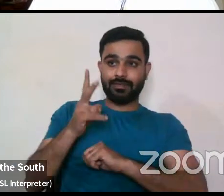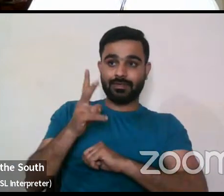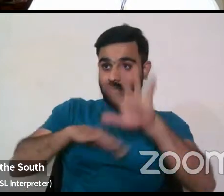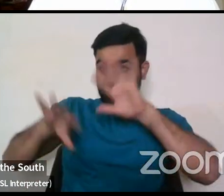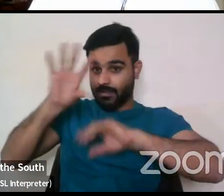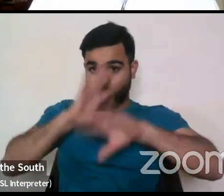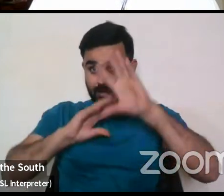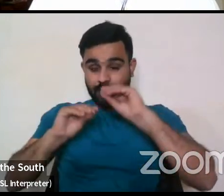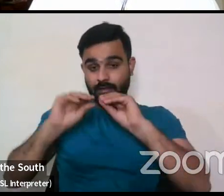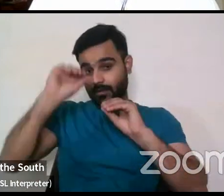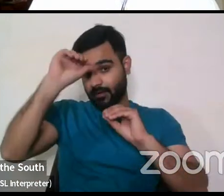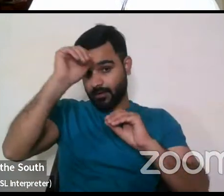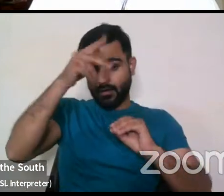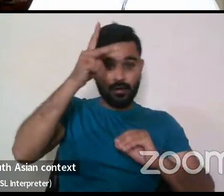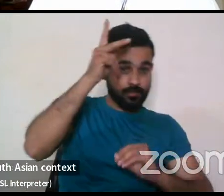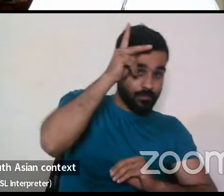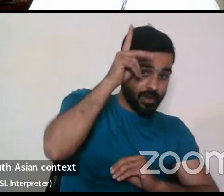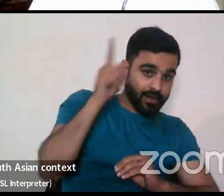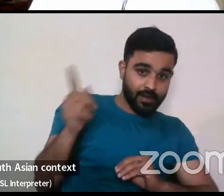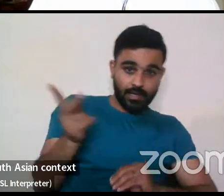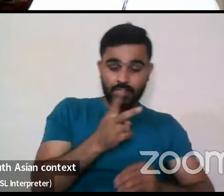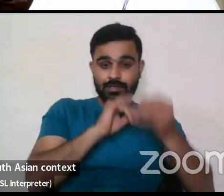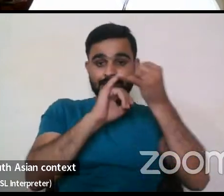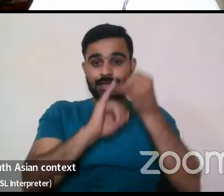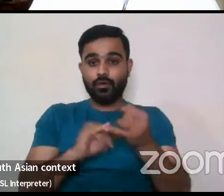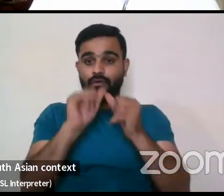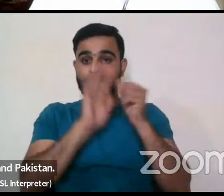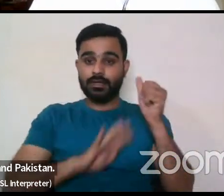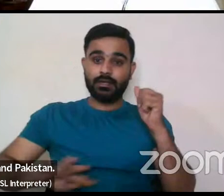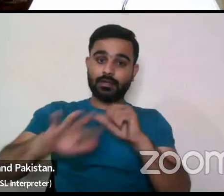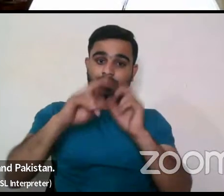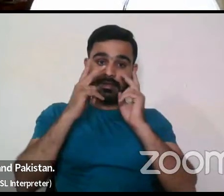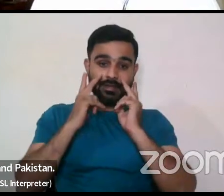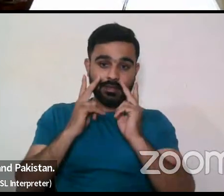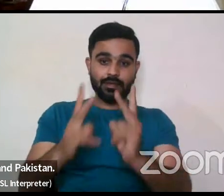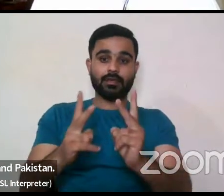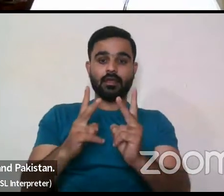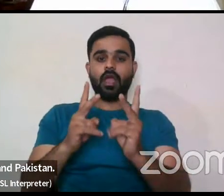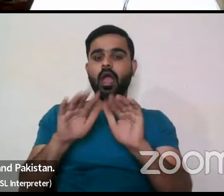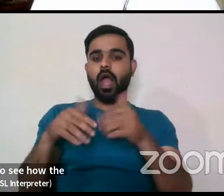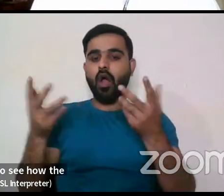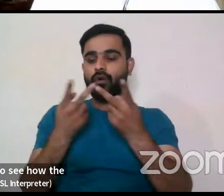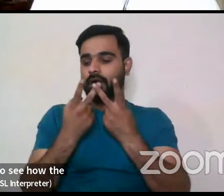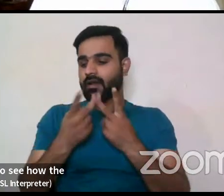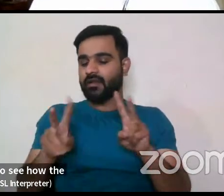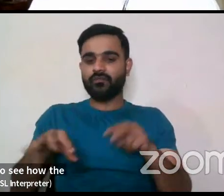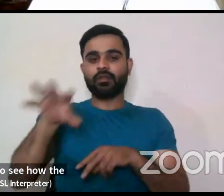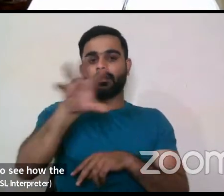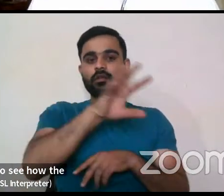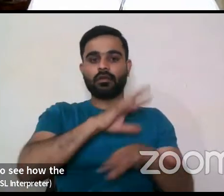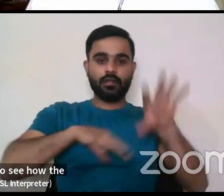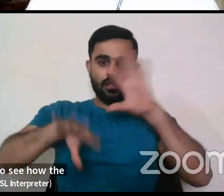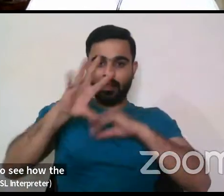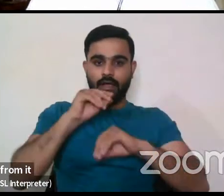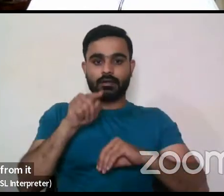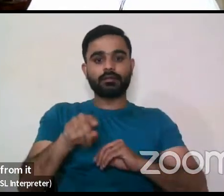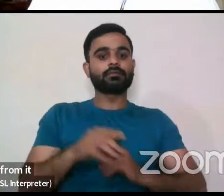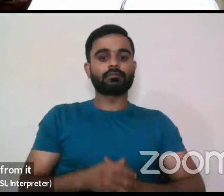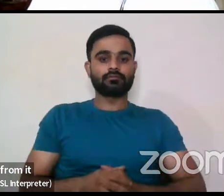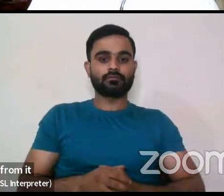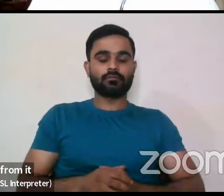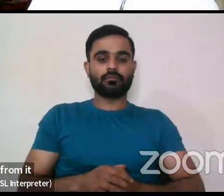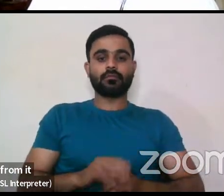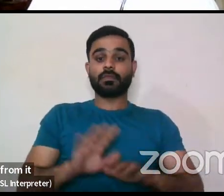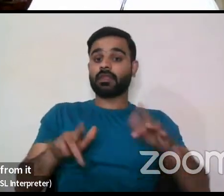learning from India and Pakistan, take it to the South Asian context to see how the different countries can learn from it. And the